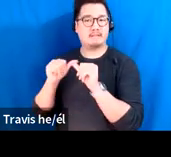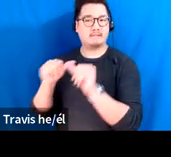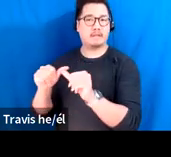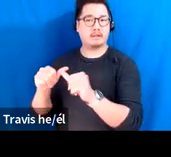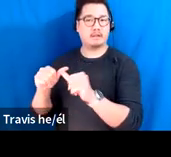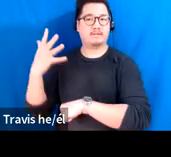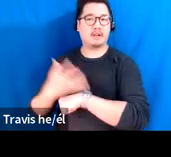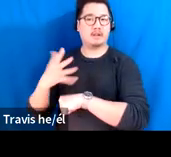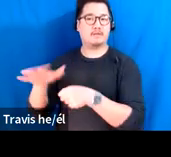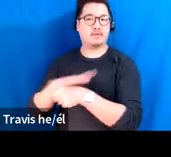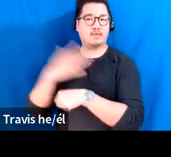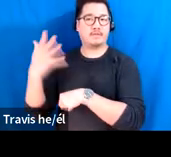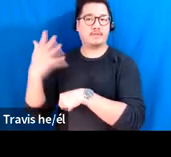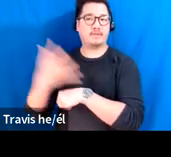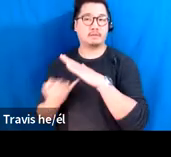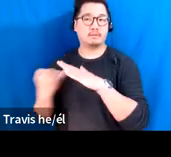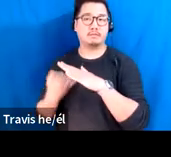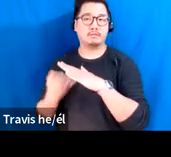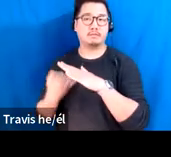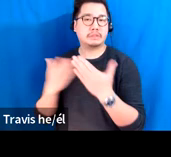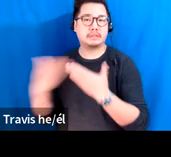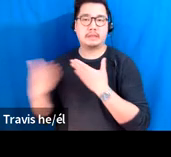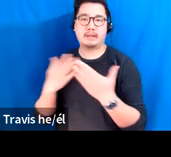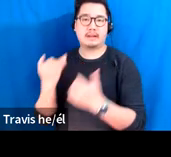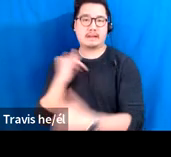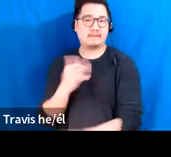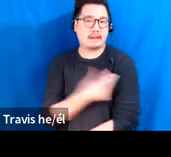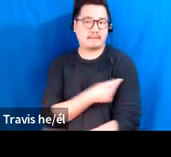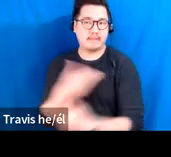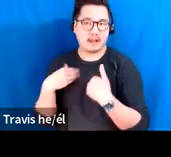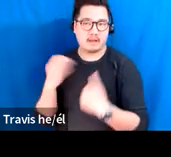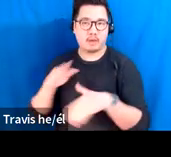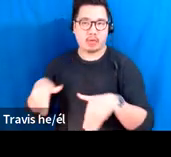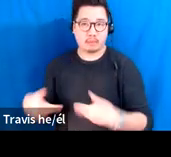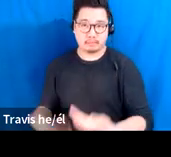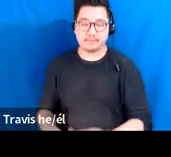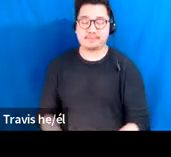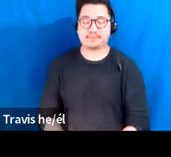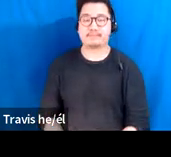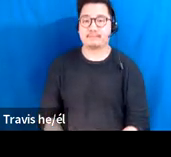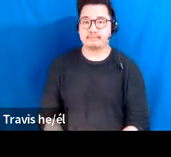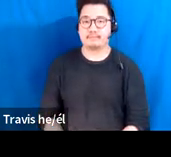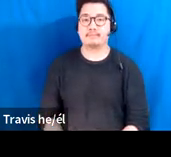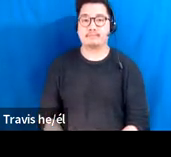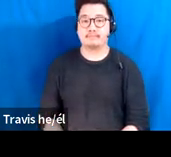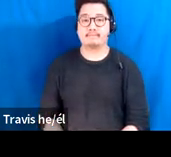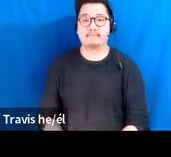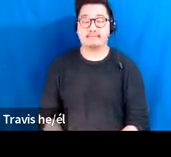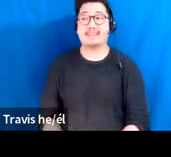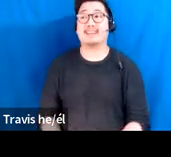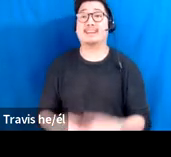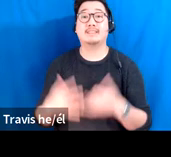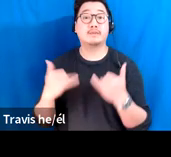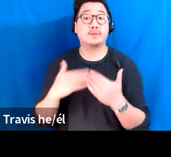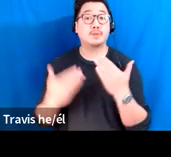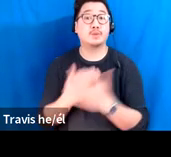isolation this is regardless of vaccine status we are continuing to review this new guidance